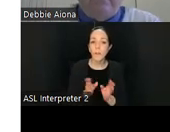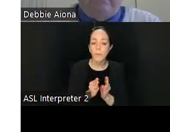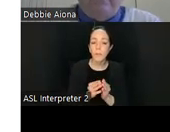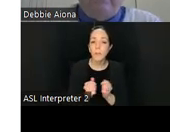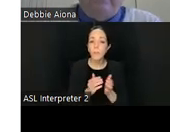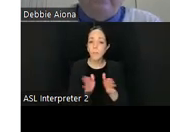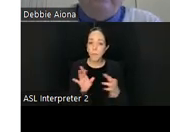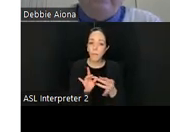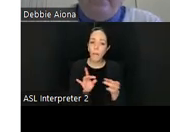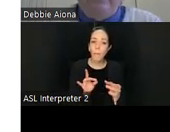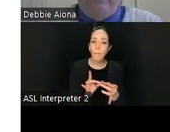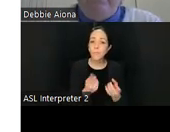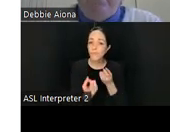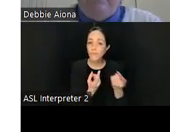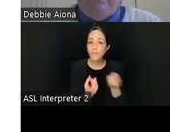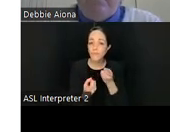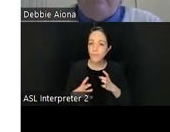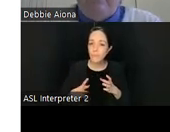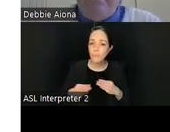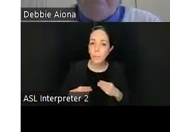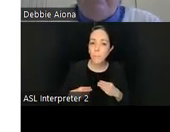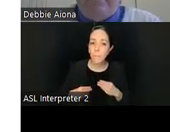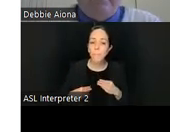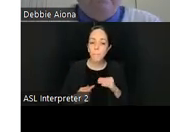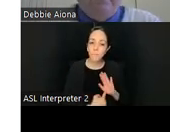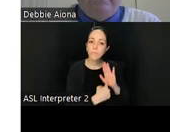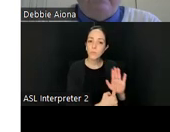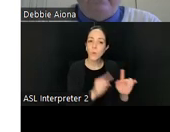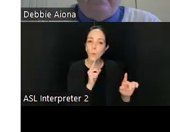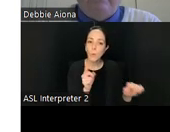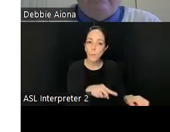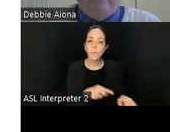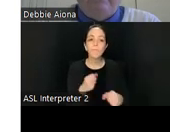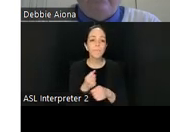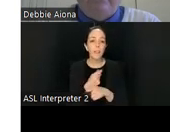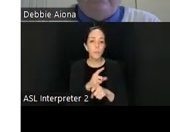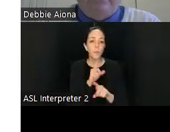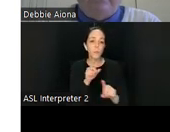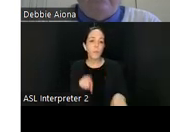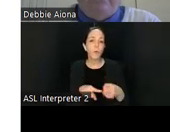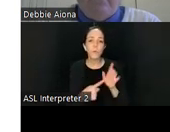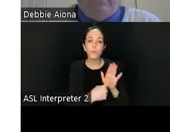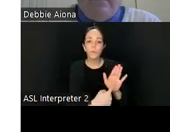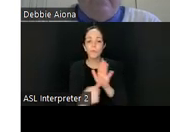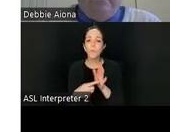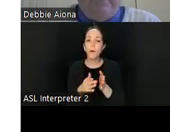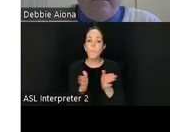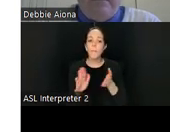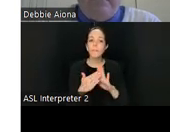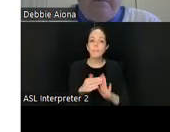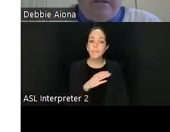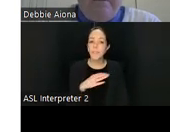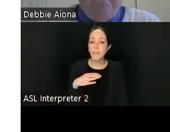questions encouraged. Annual reports will also be presented at a public city council session with oral